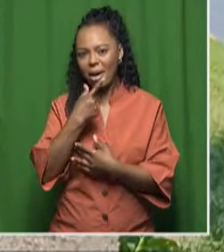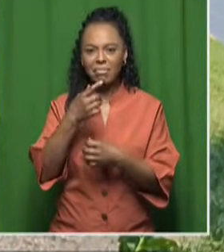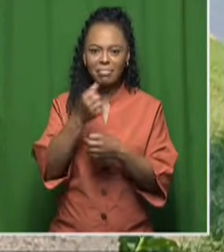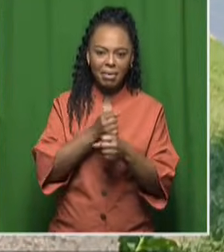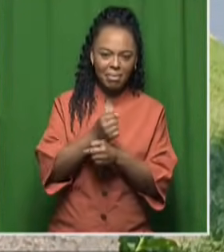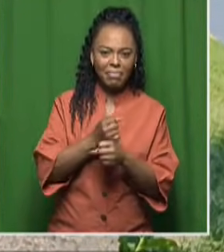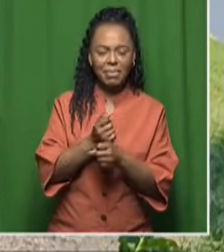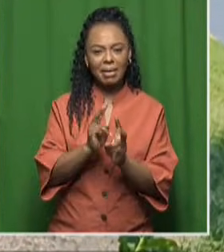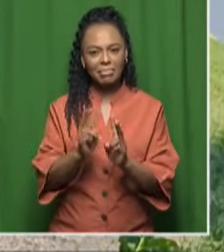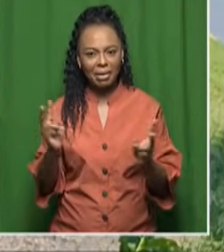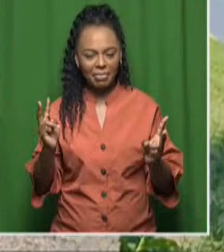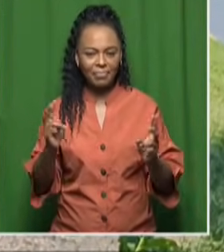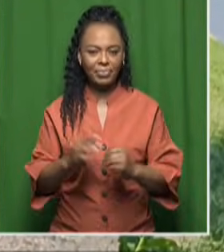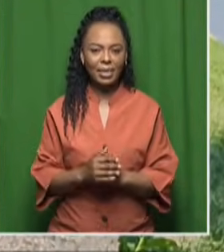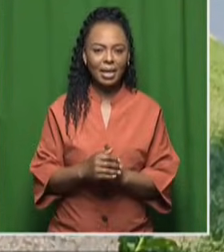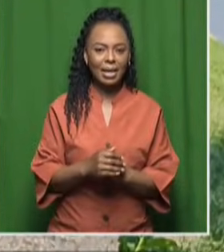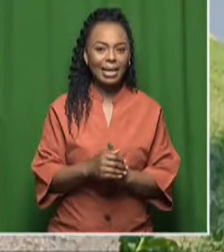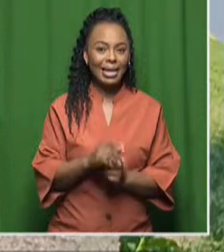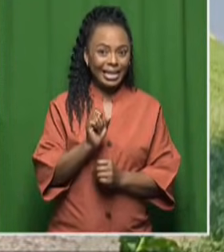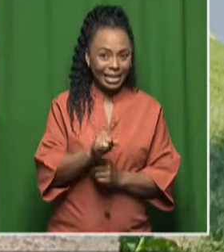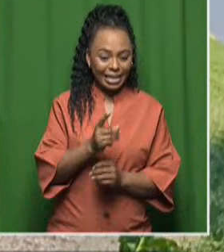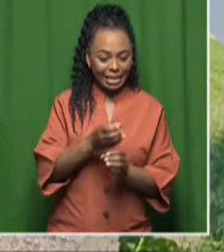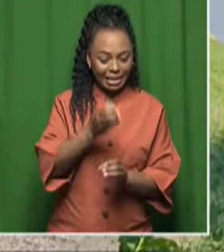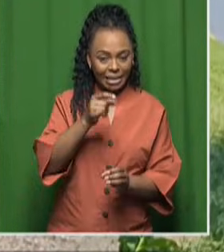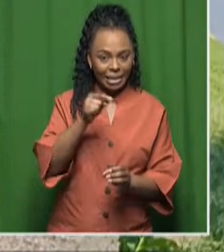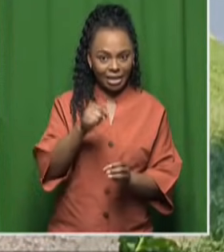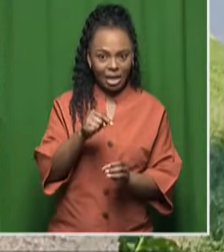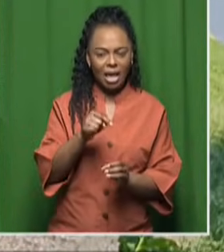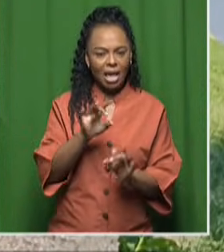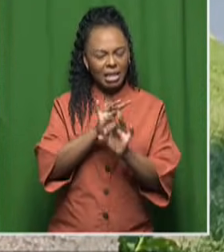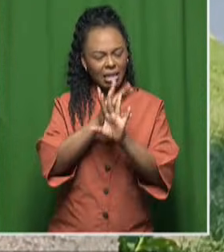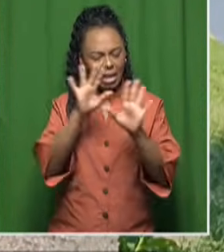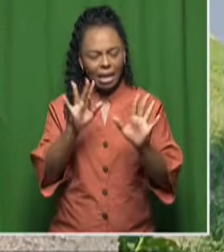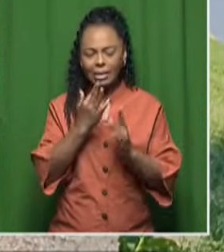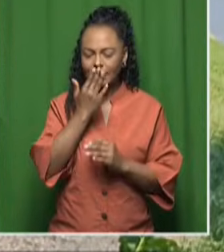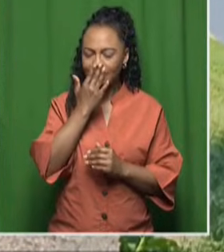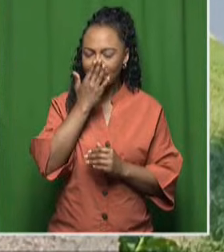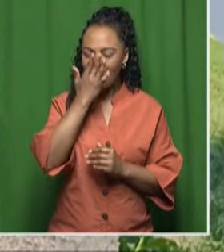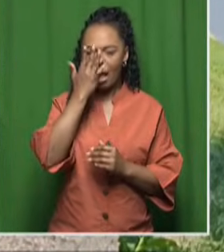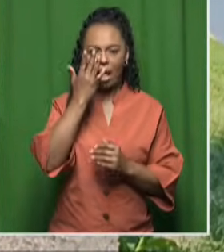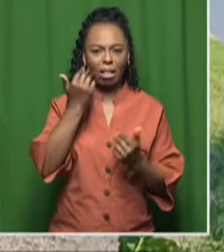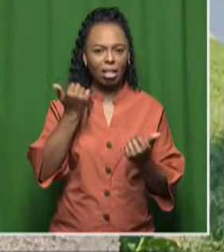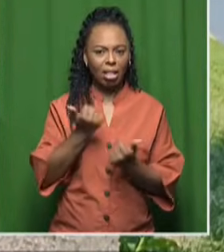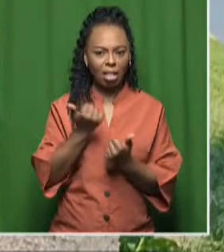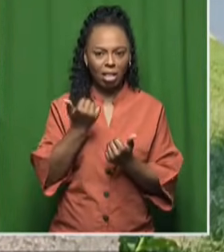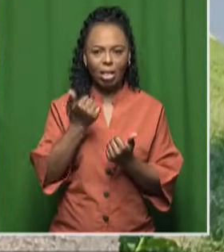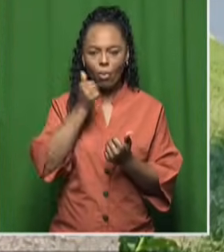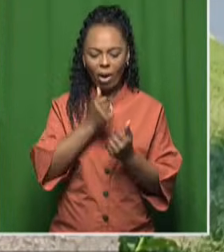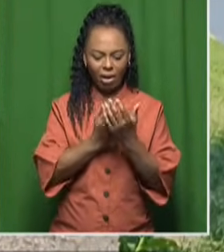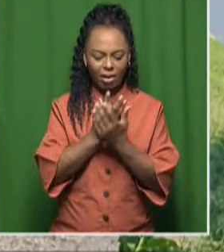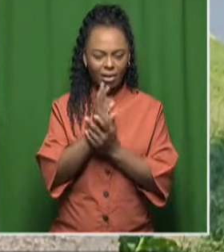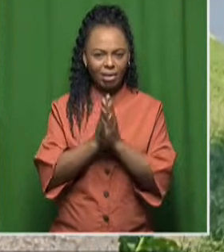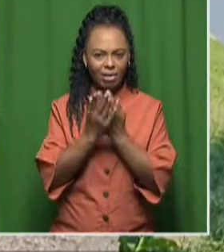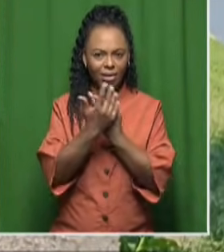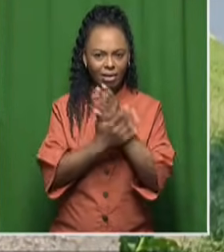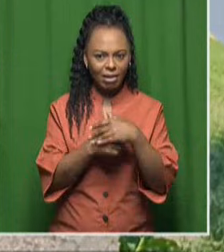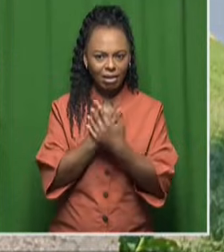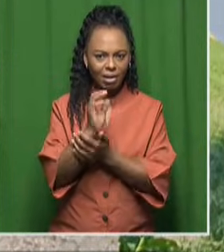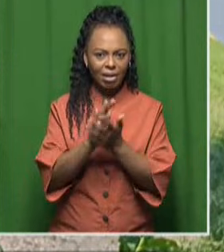baobab, it's flat in smell, it's clear, and when you apply it, it doesn't more like irritate or